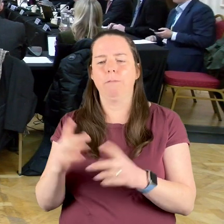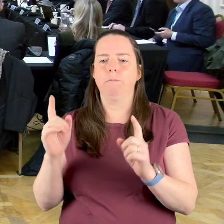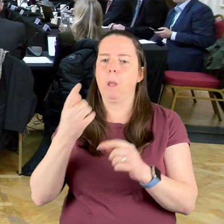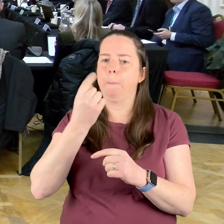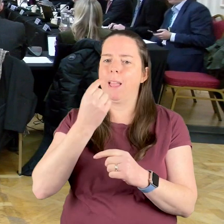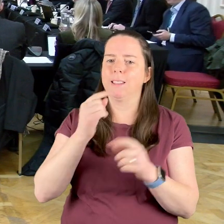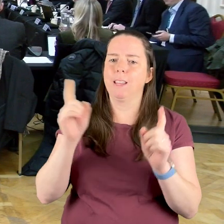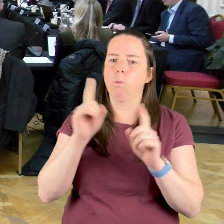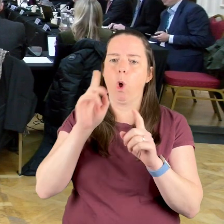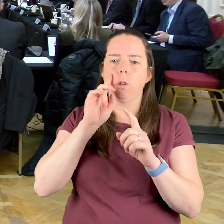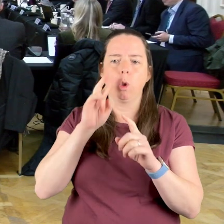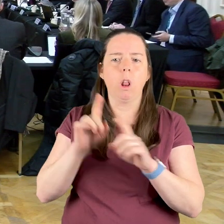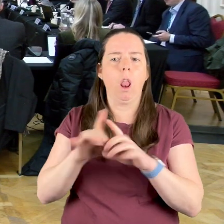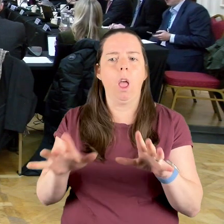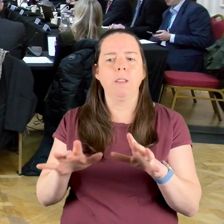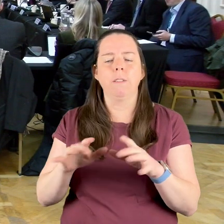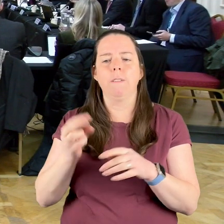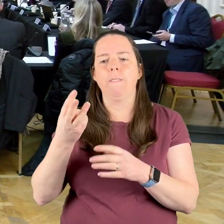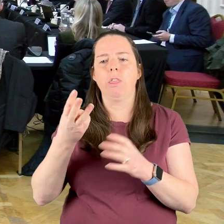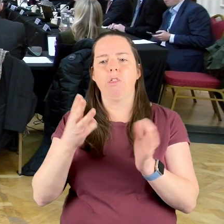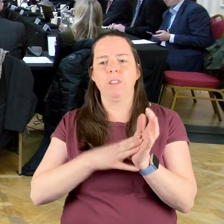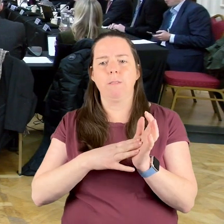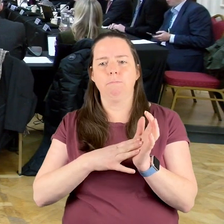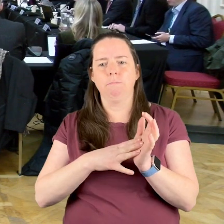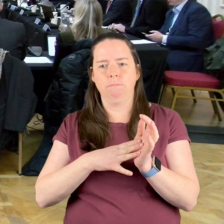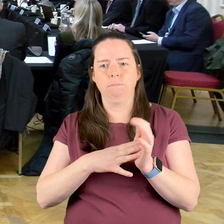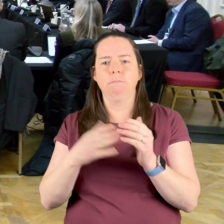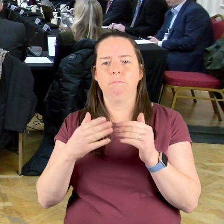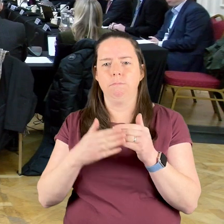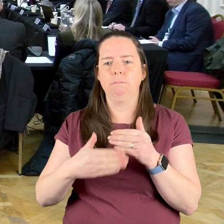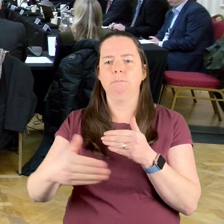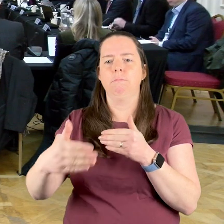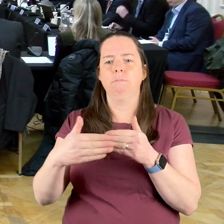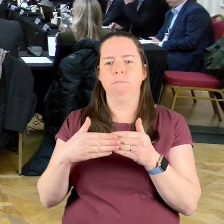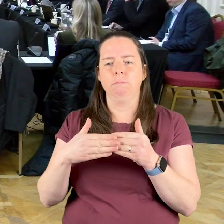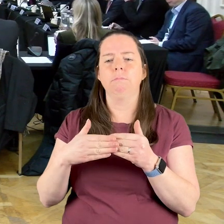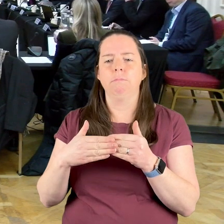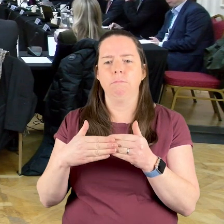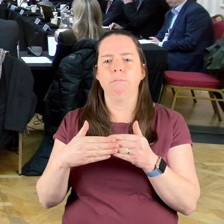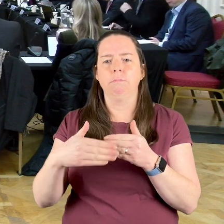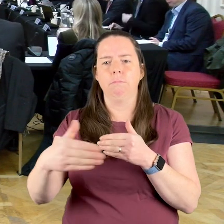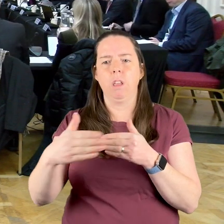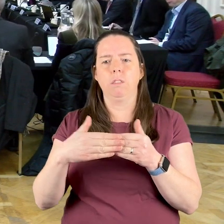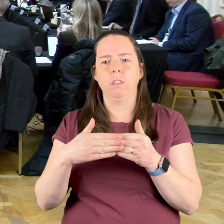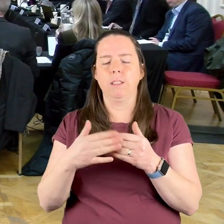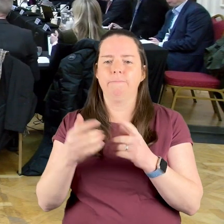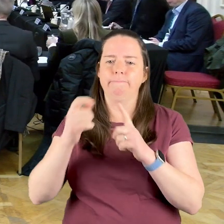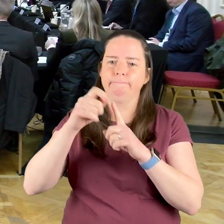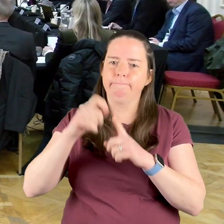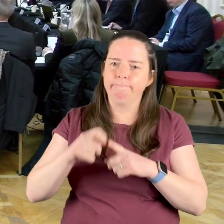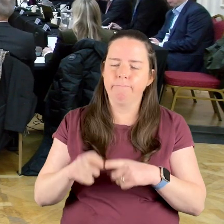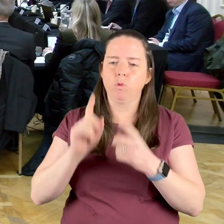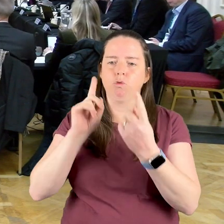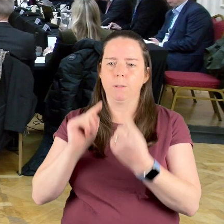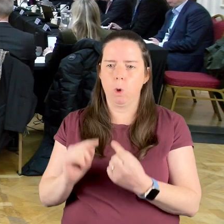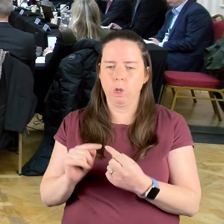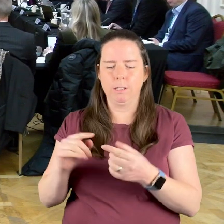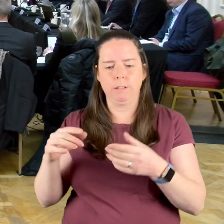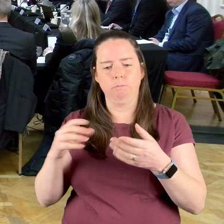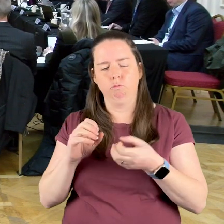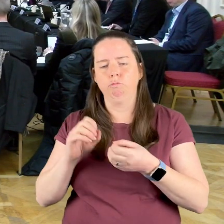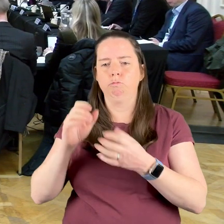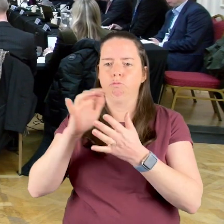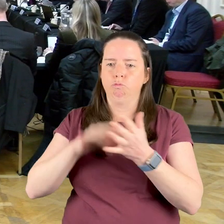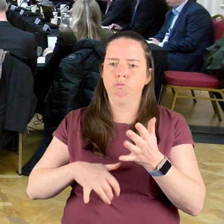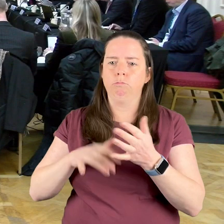our capacity looked like for the next 3 months and providing a very detailed response